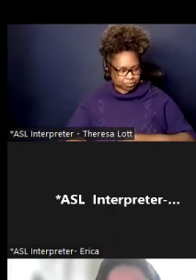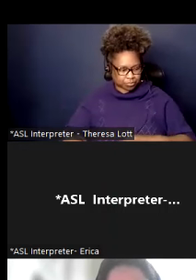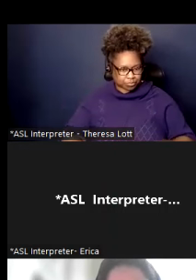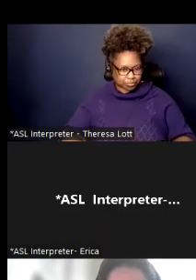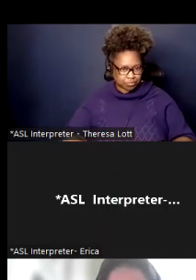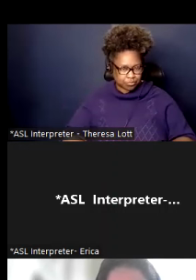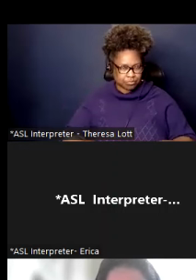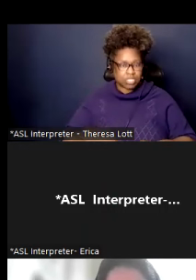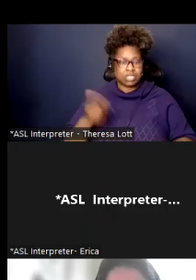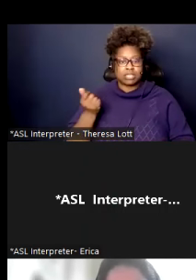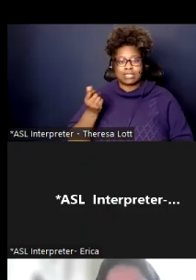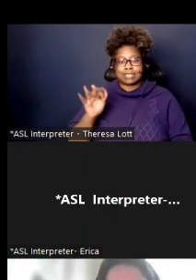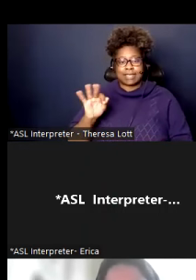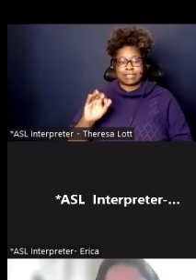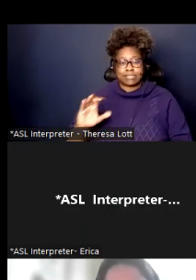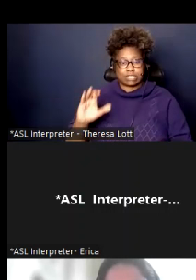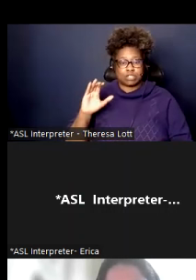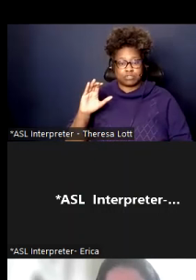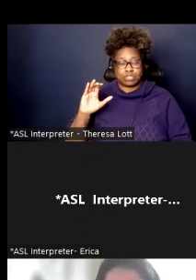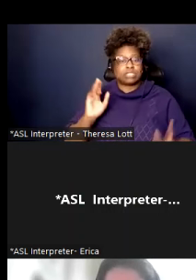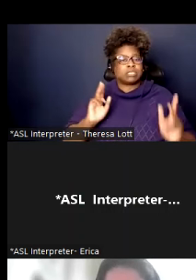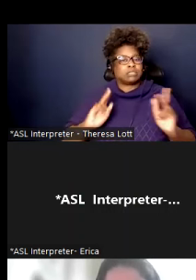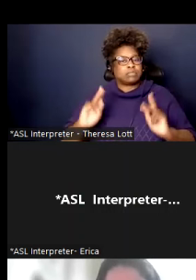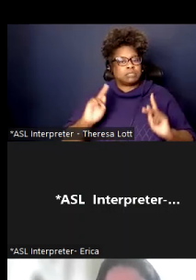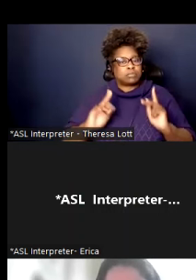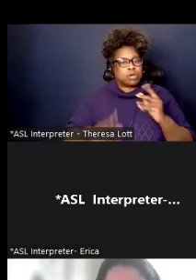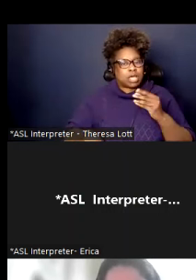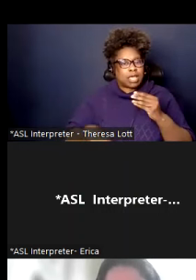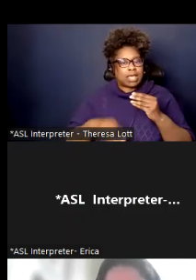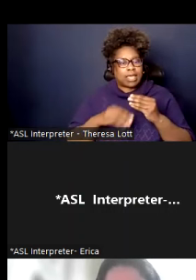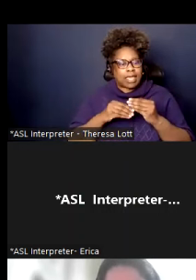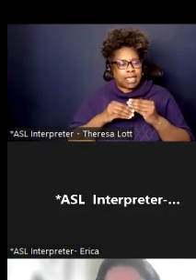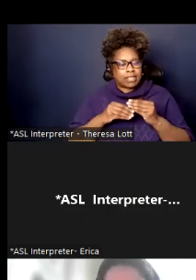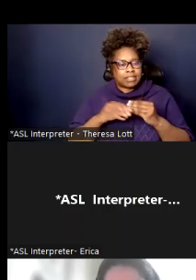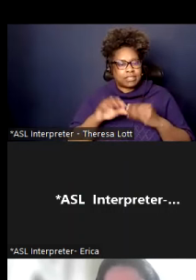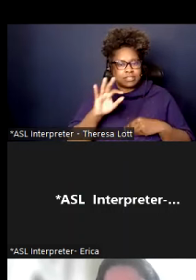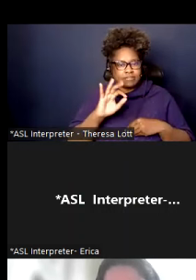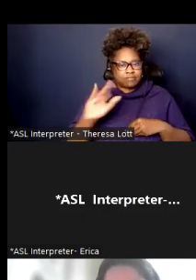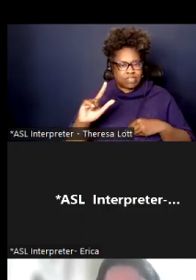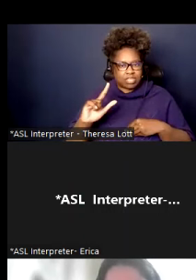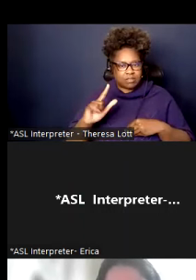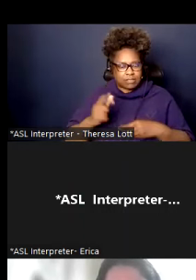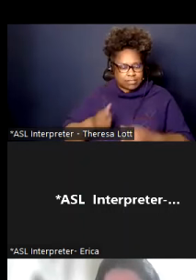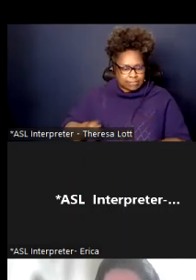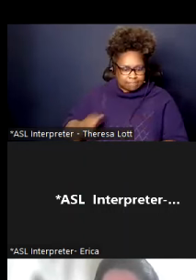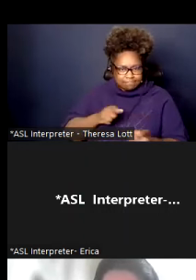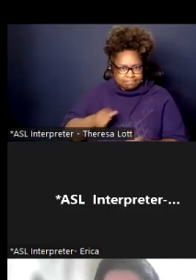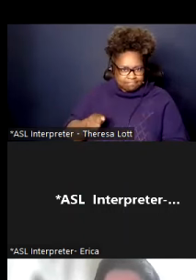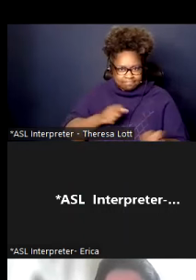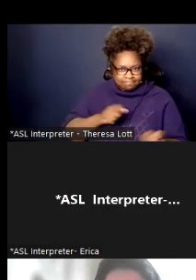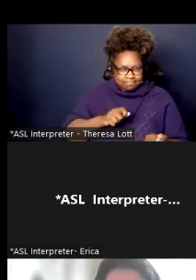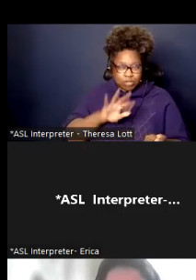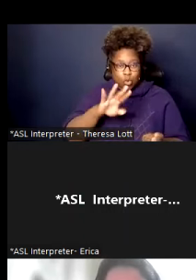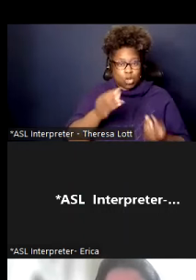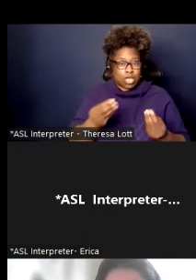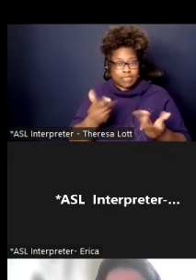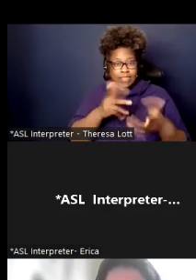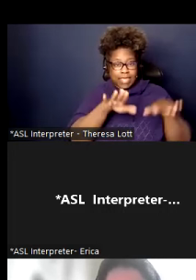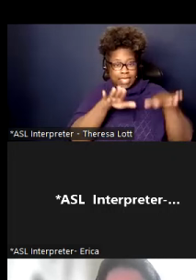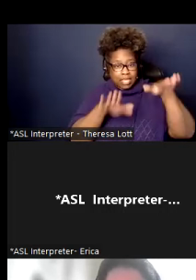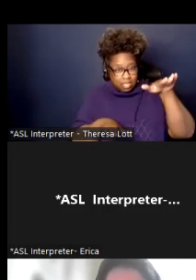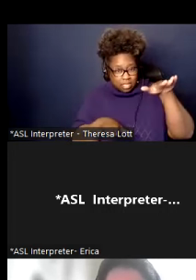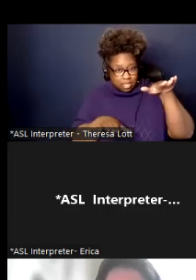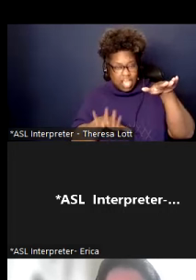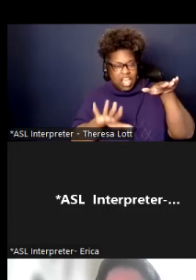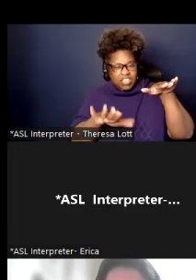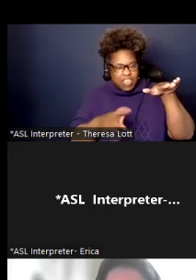Beginning in the 1900s, people added fill to displace wetlands or raise existing land for development. Today, all